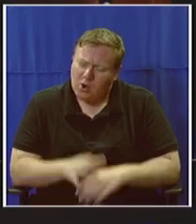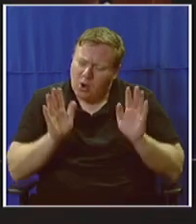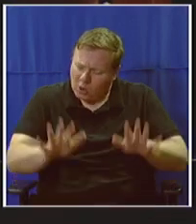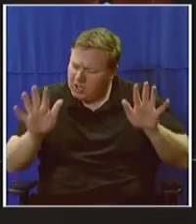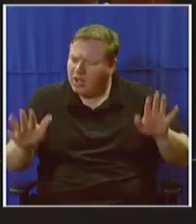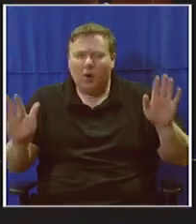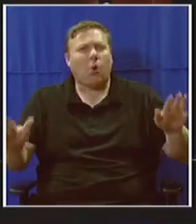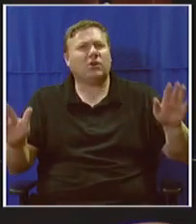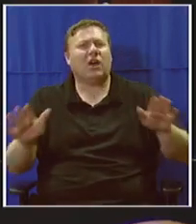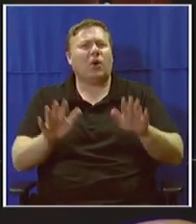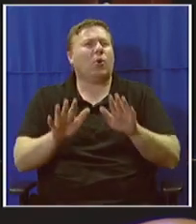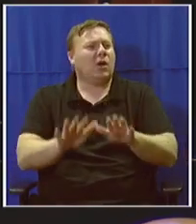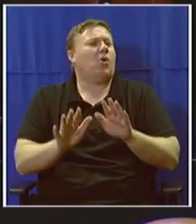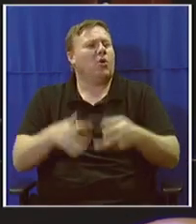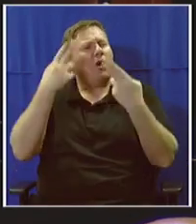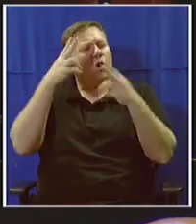Order, honorable members.